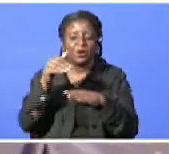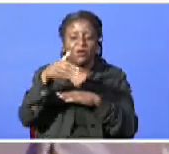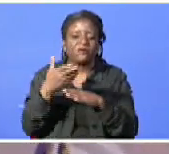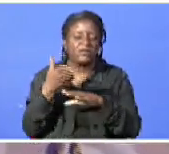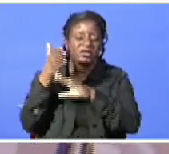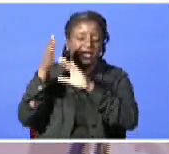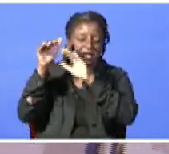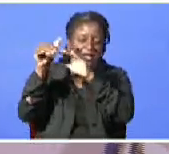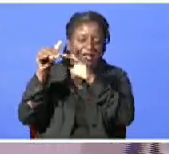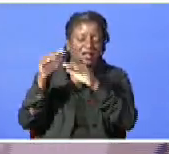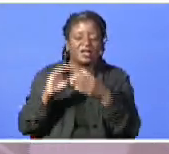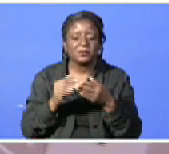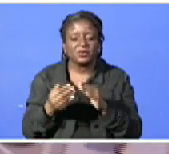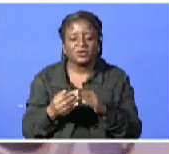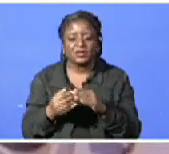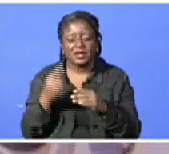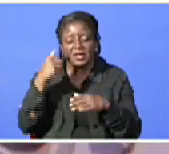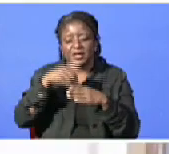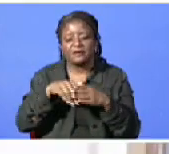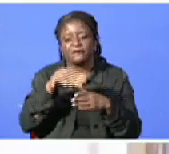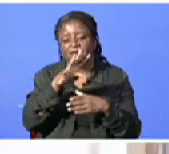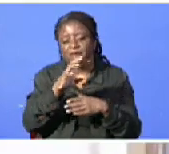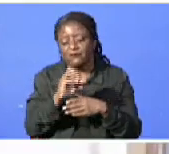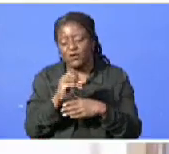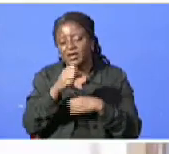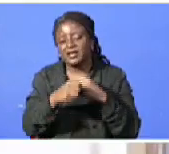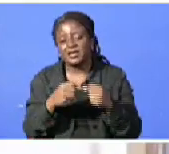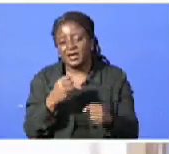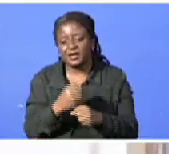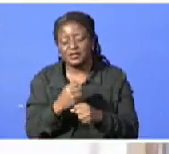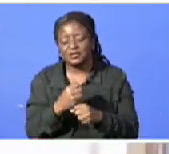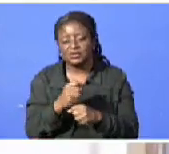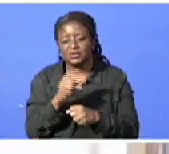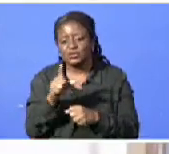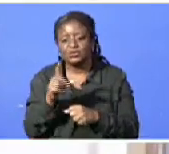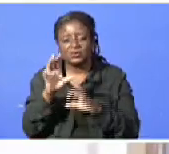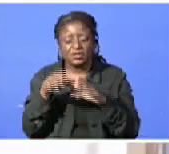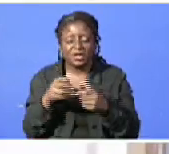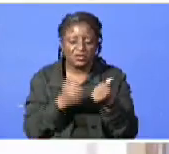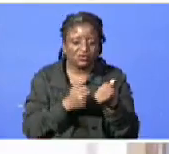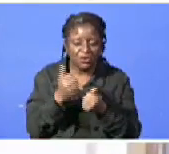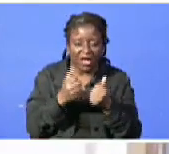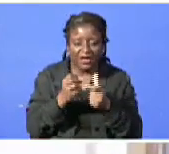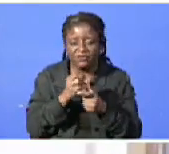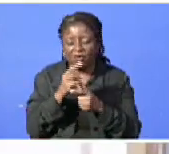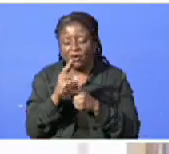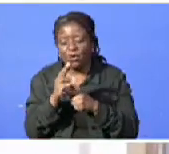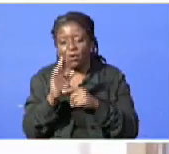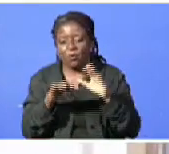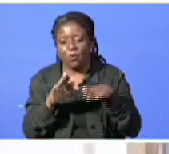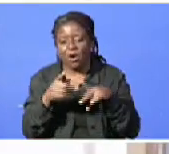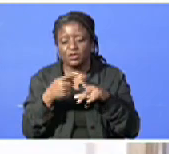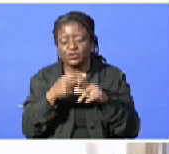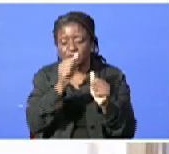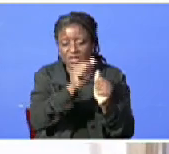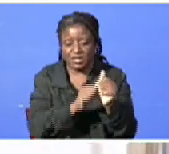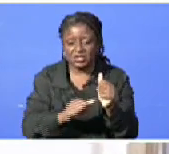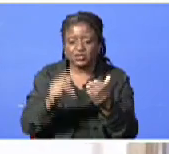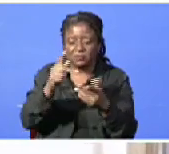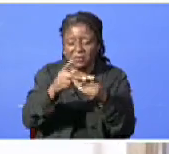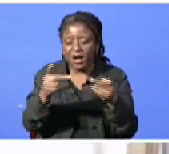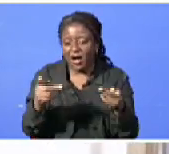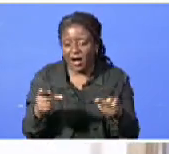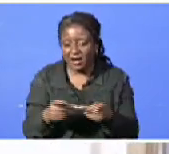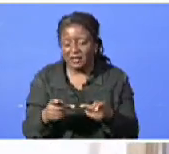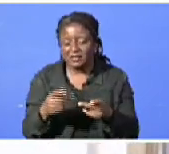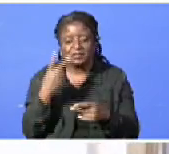Minister. One need only to take a drive or walk to each of the parks in this community and a few others to see